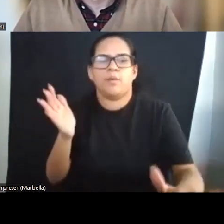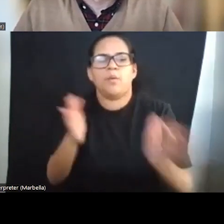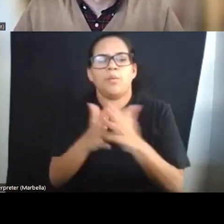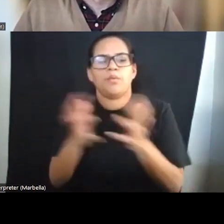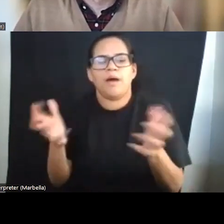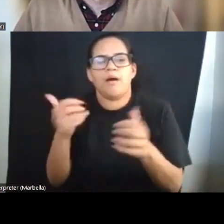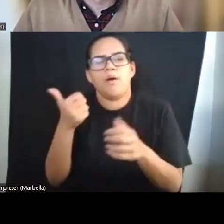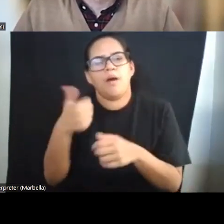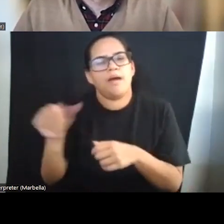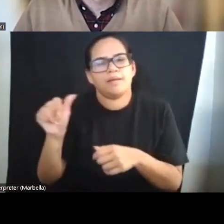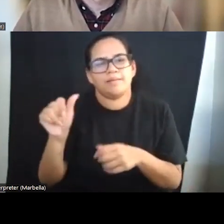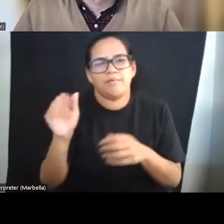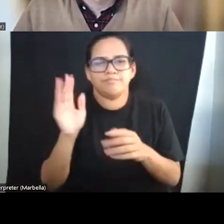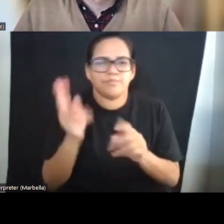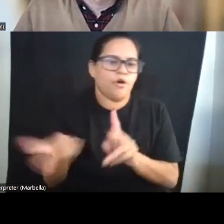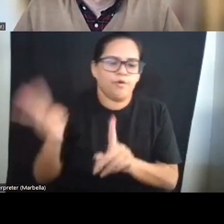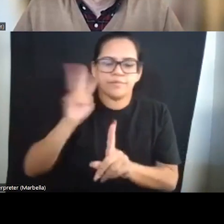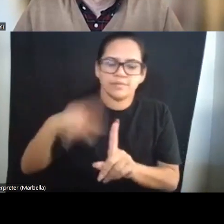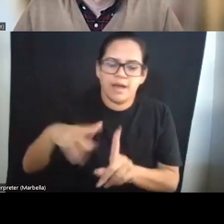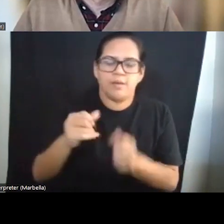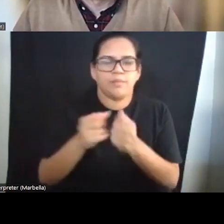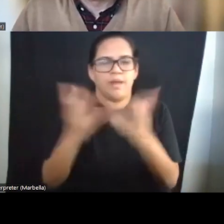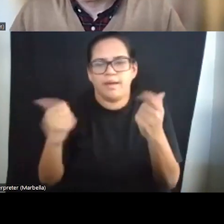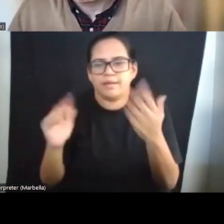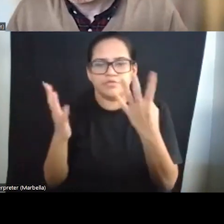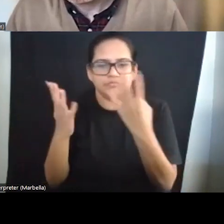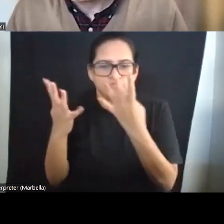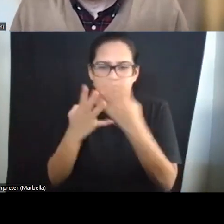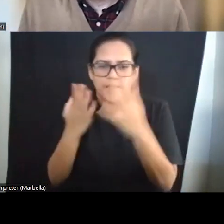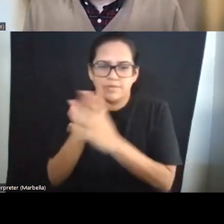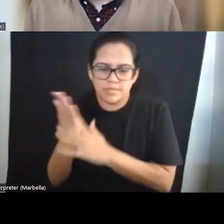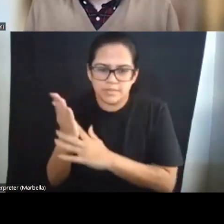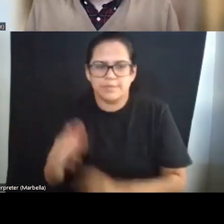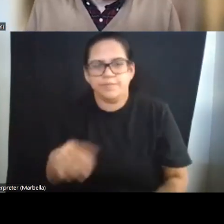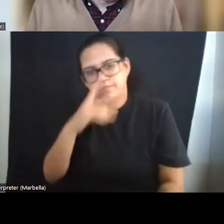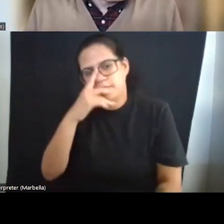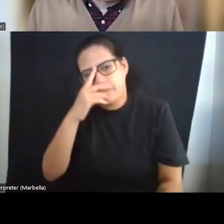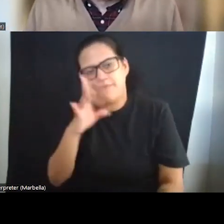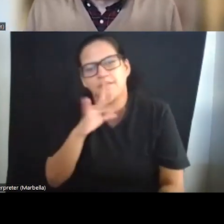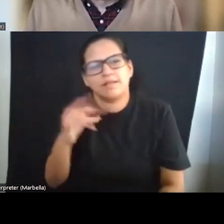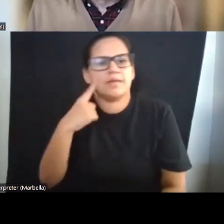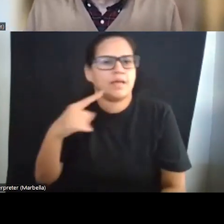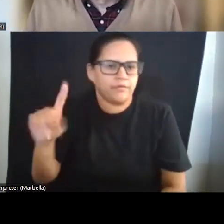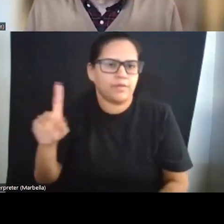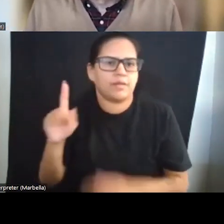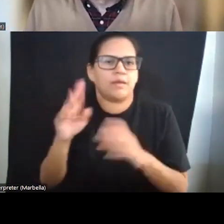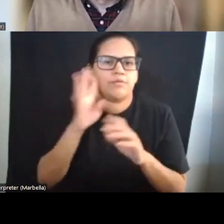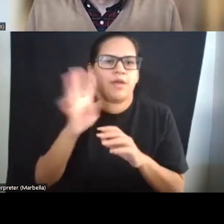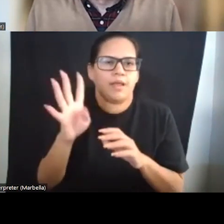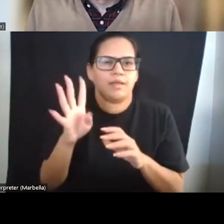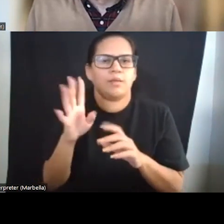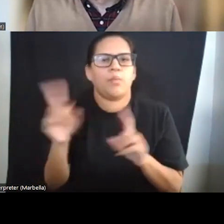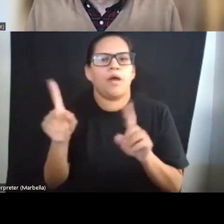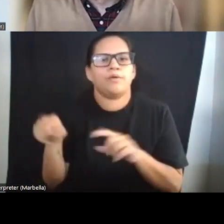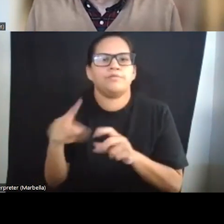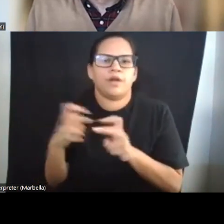any transparency, and that they have really successfully created a dynamic where it's